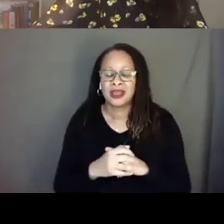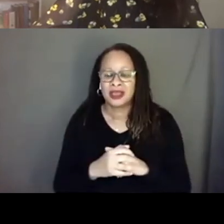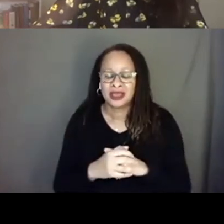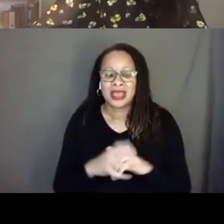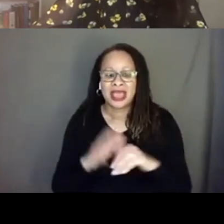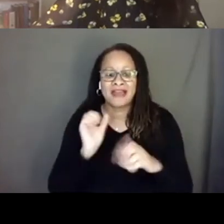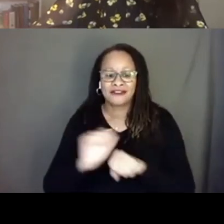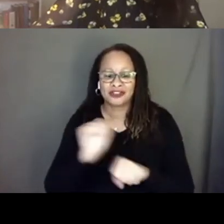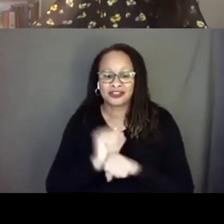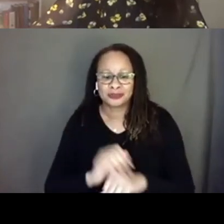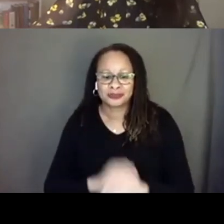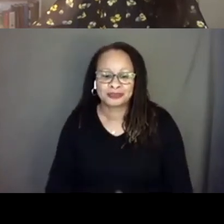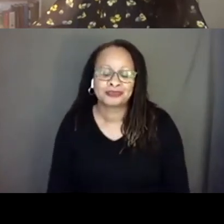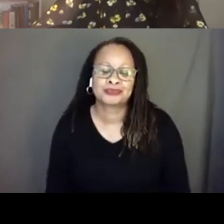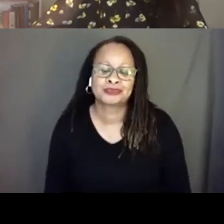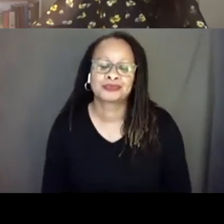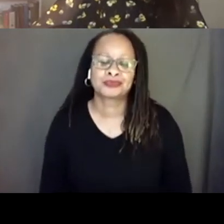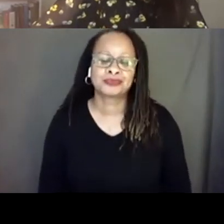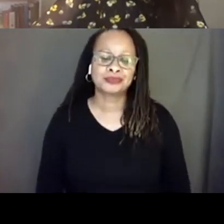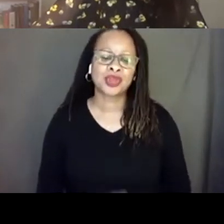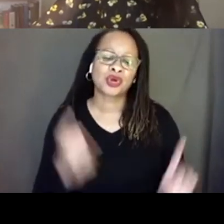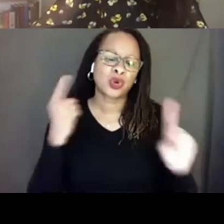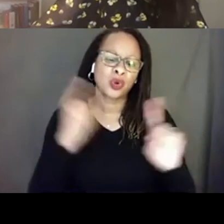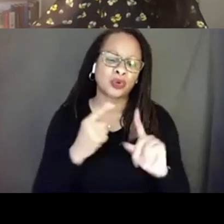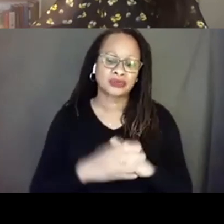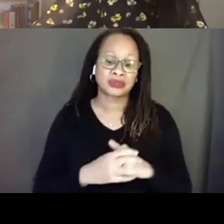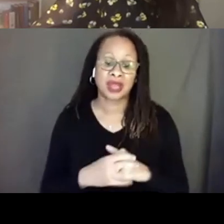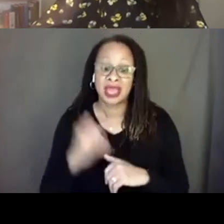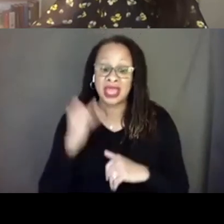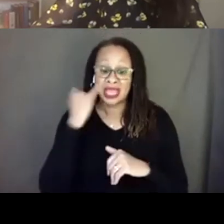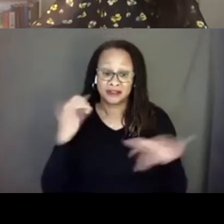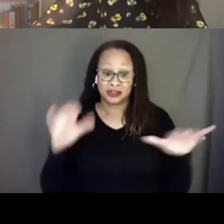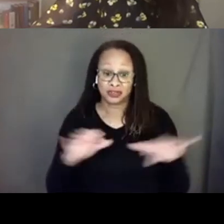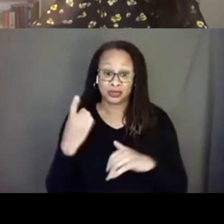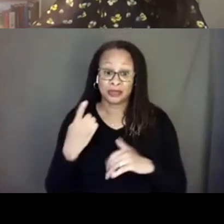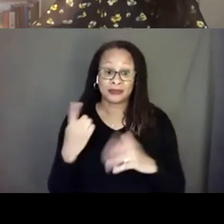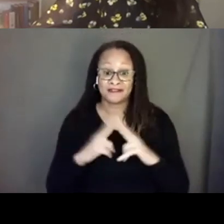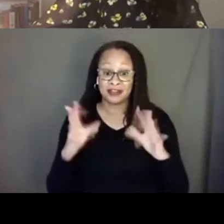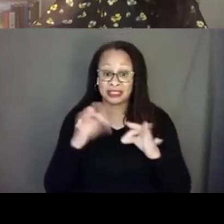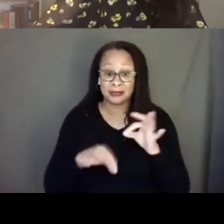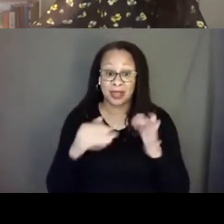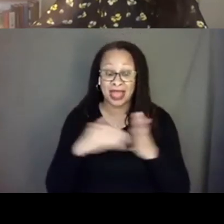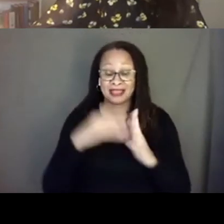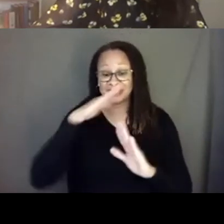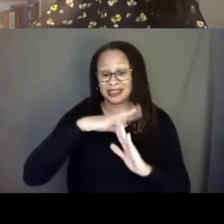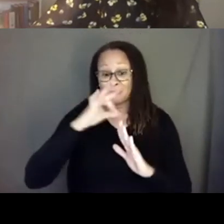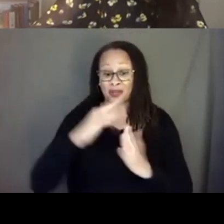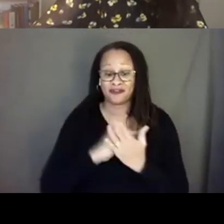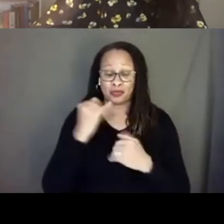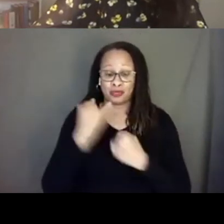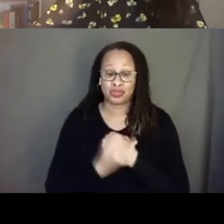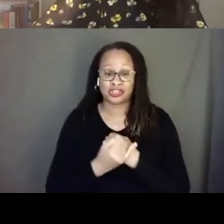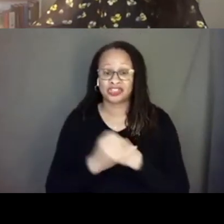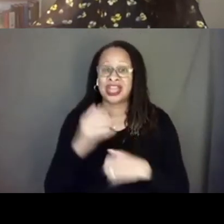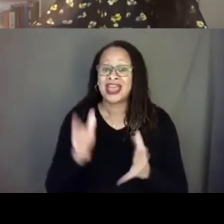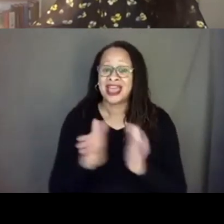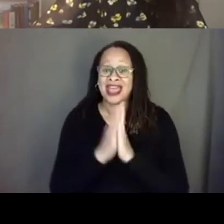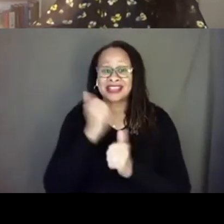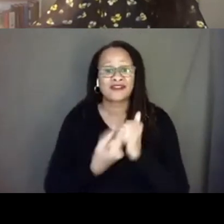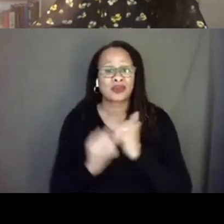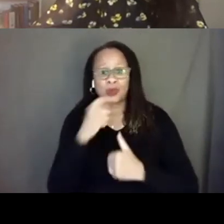sure. Can do something really simple at the top of production. They can ask everyone involved in the